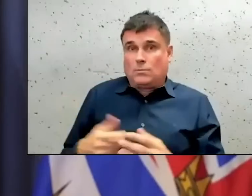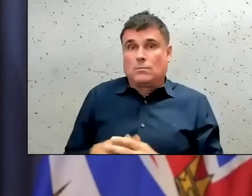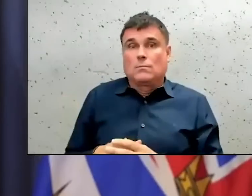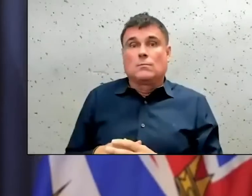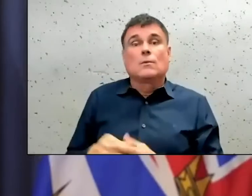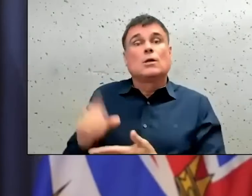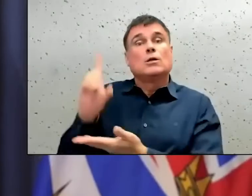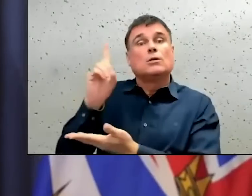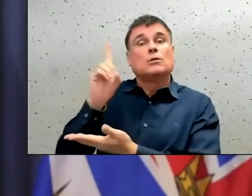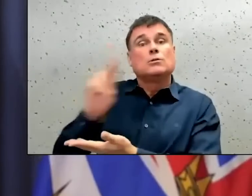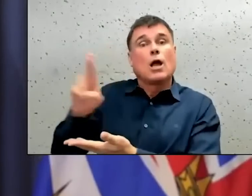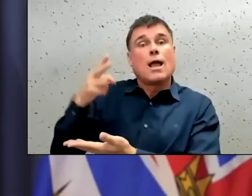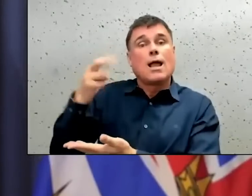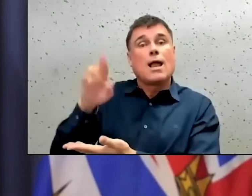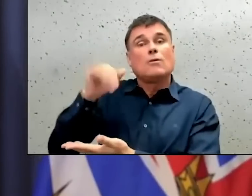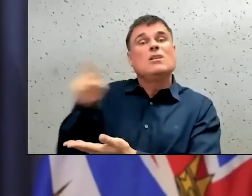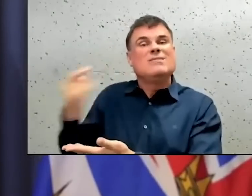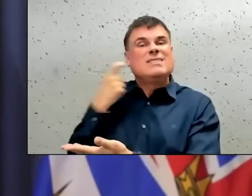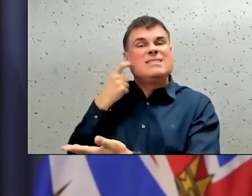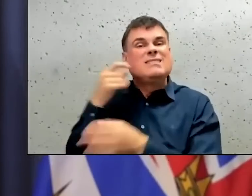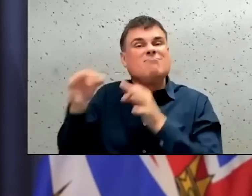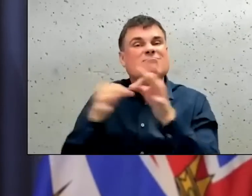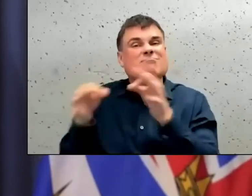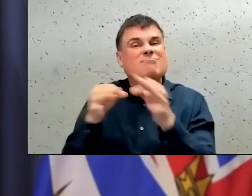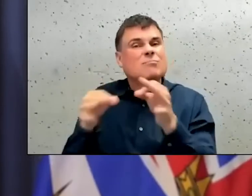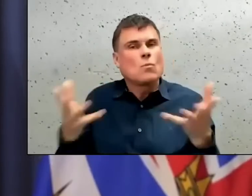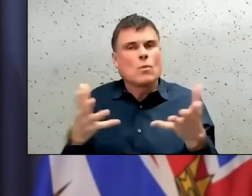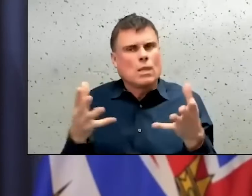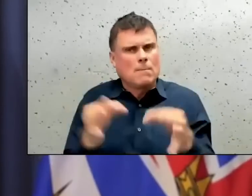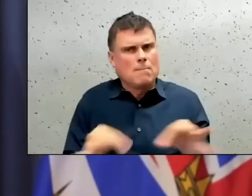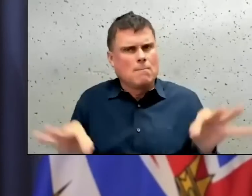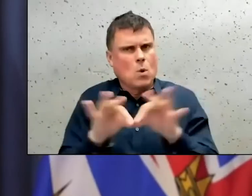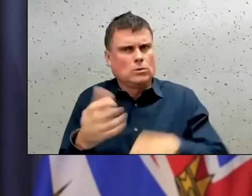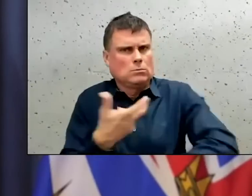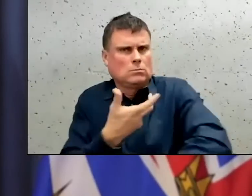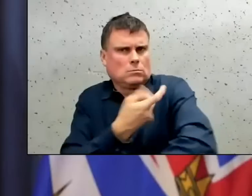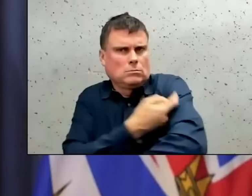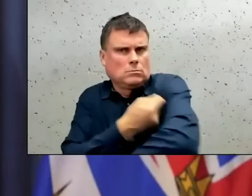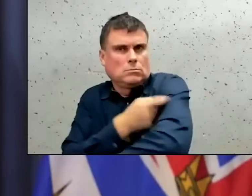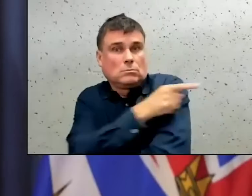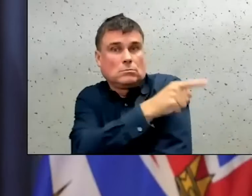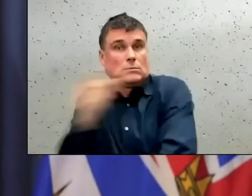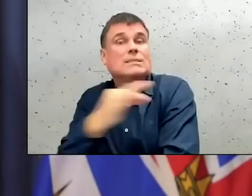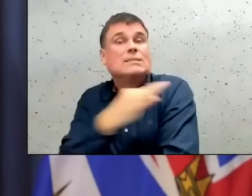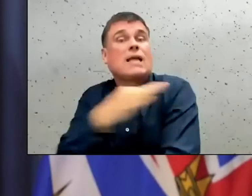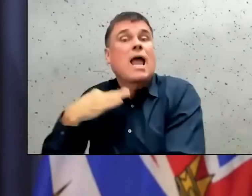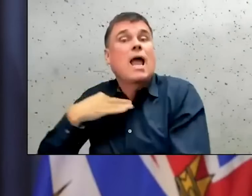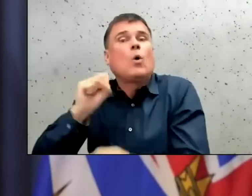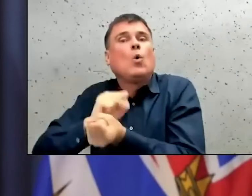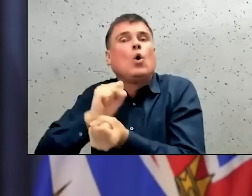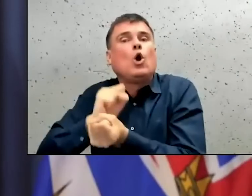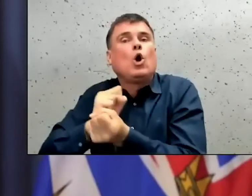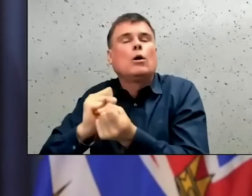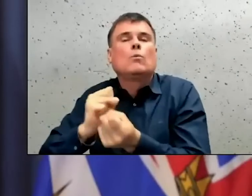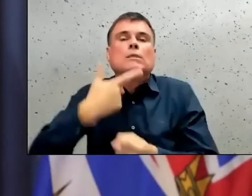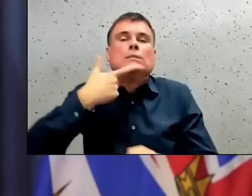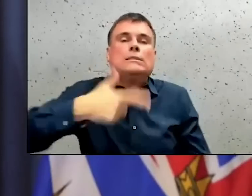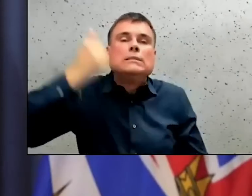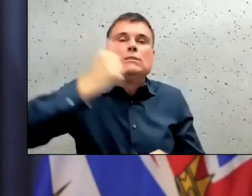the significant effort to vaccinate staff in long-term care and in assisted living. As we reported last